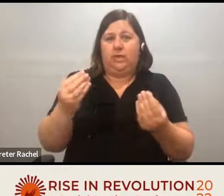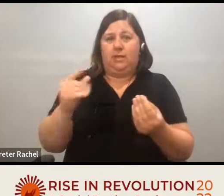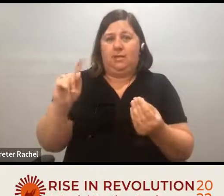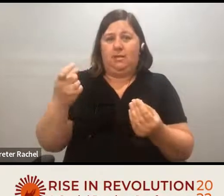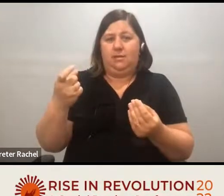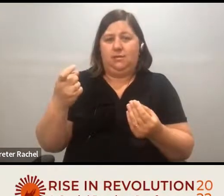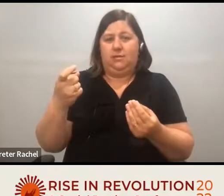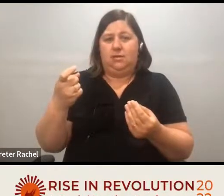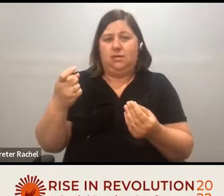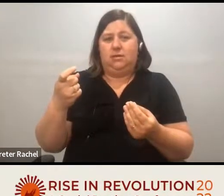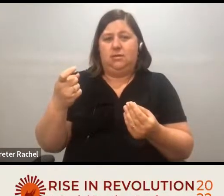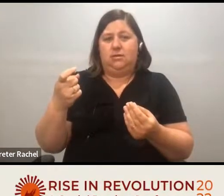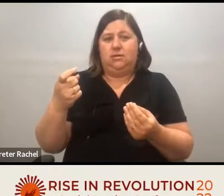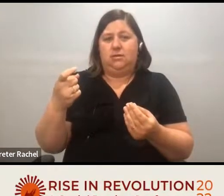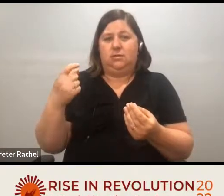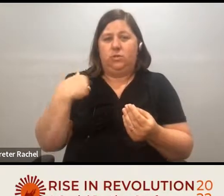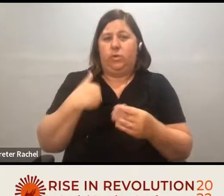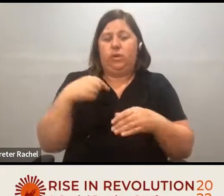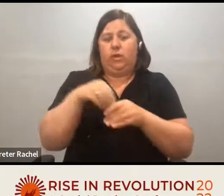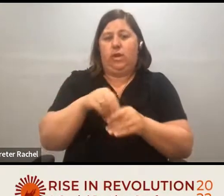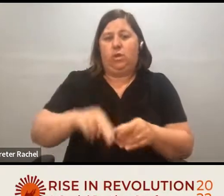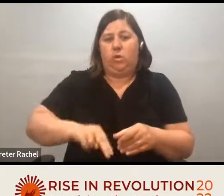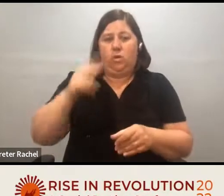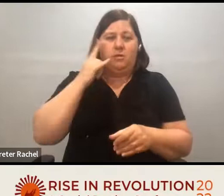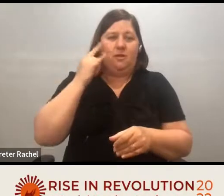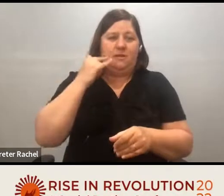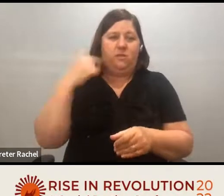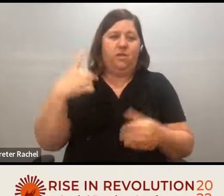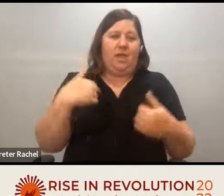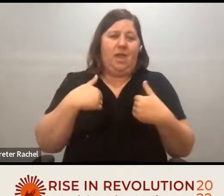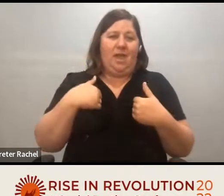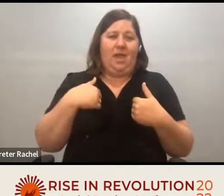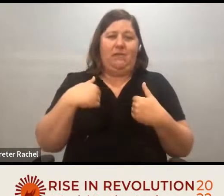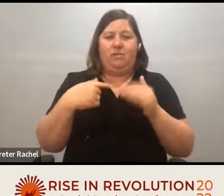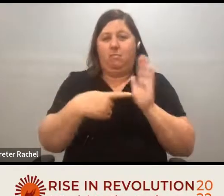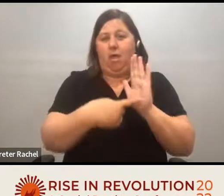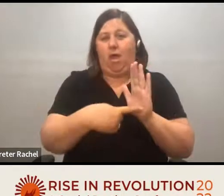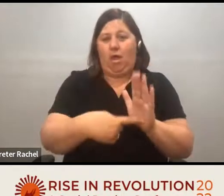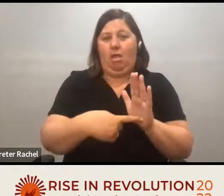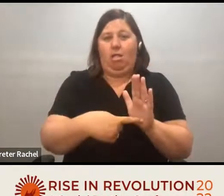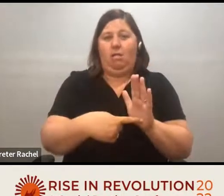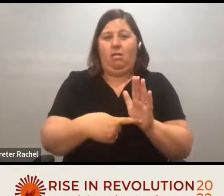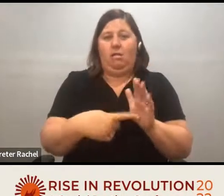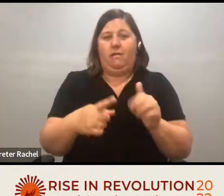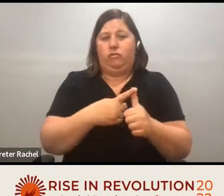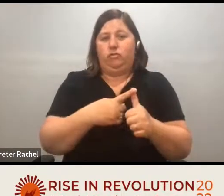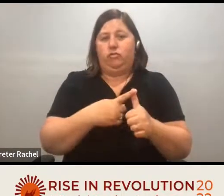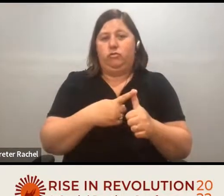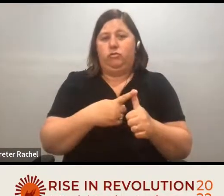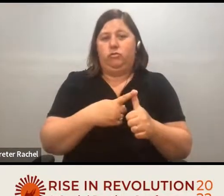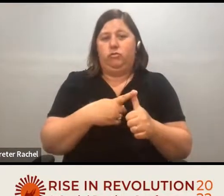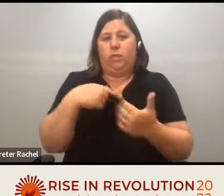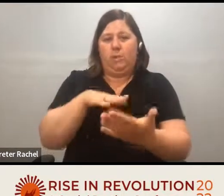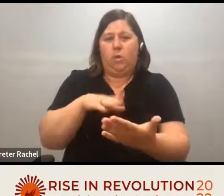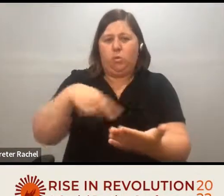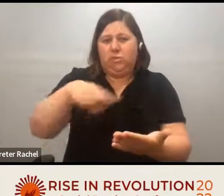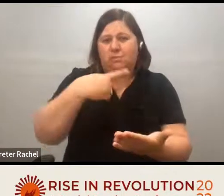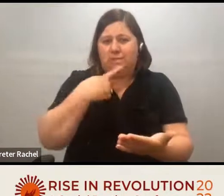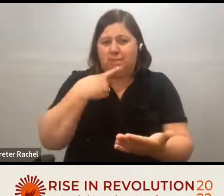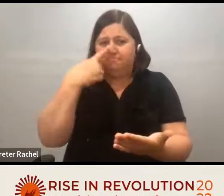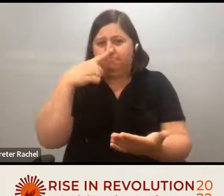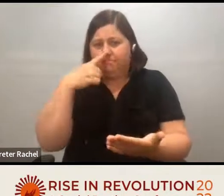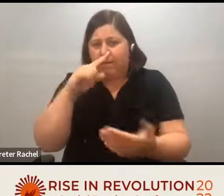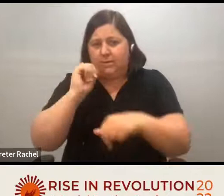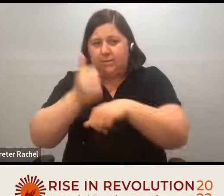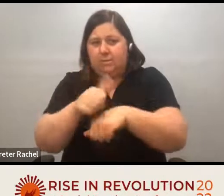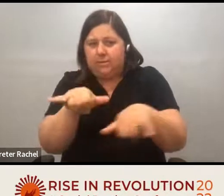Honor tax. We are up in Northern California, and they had this kind of model first. And we had approached them and said, hey, can we use something like